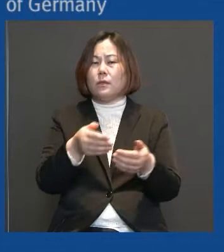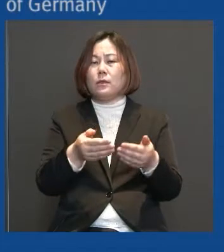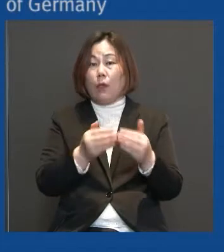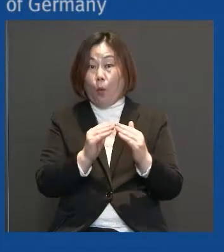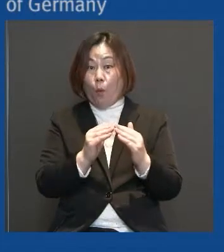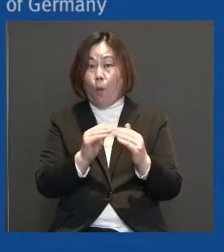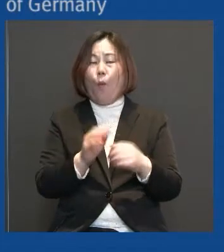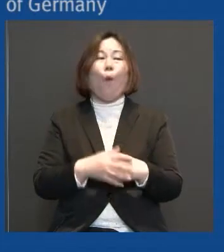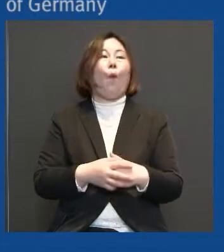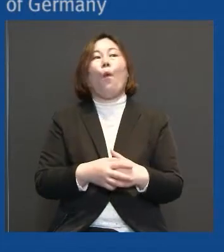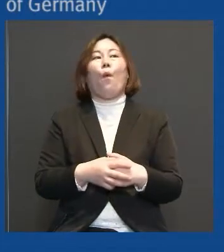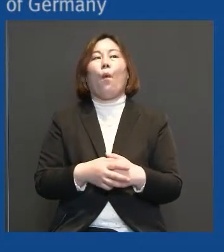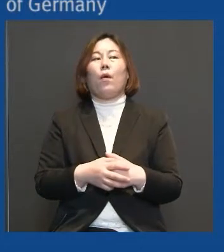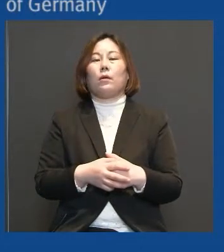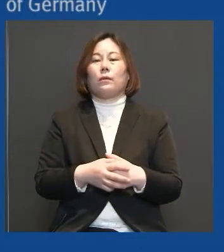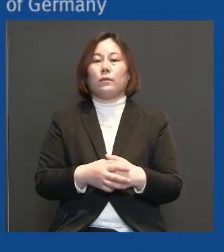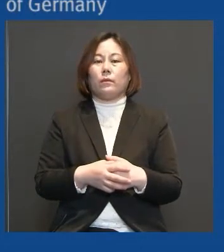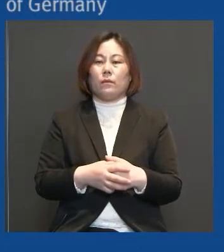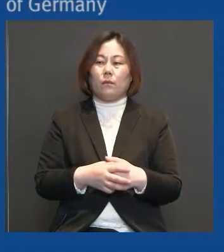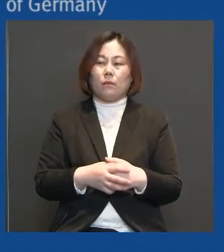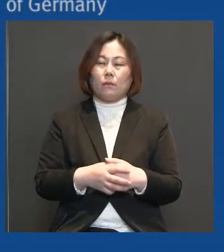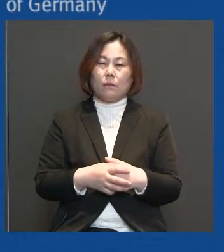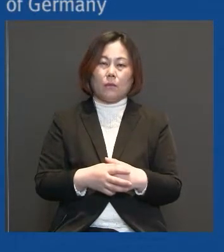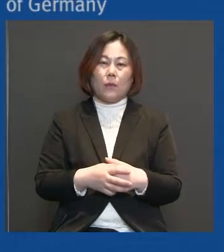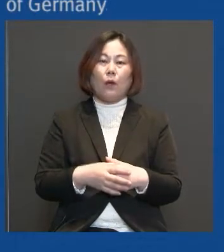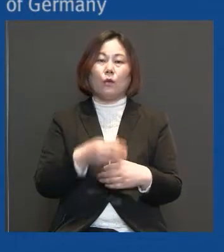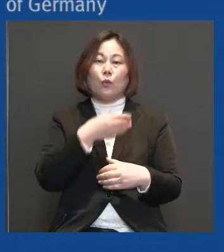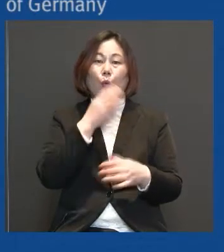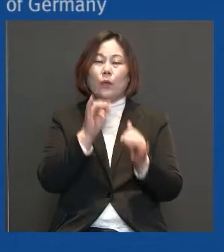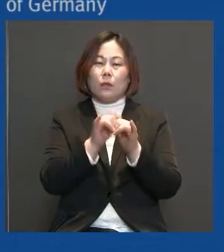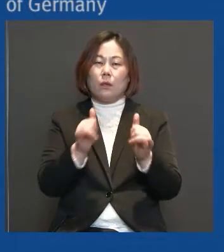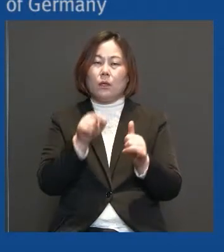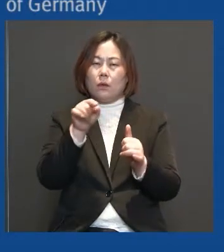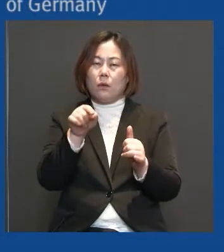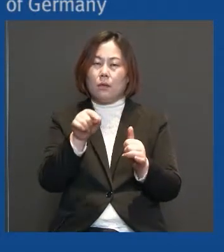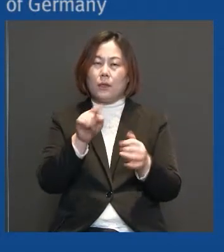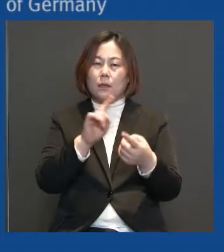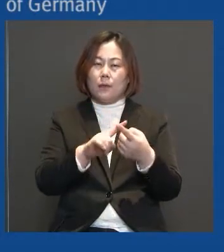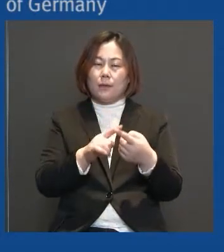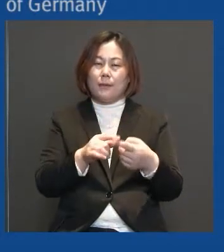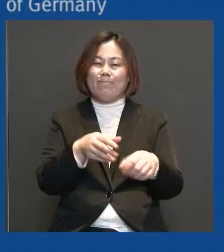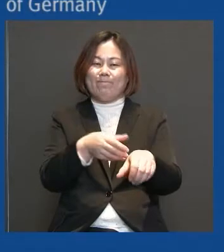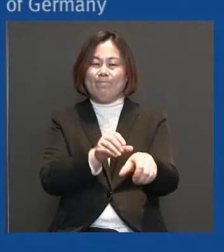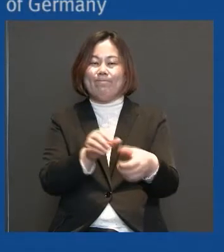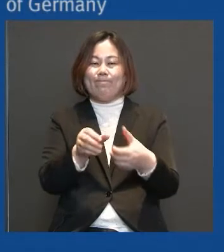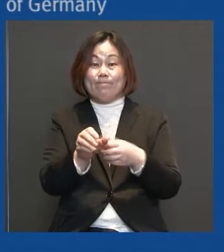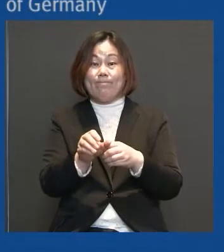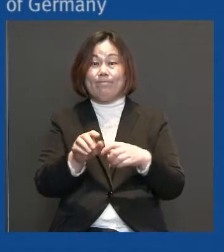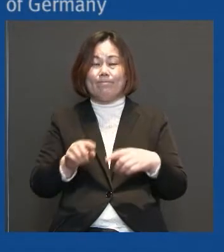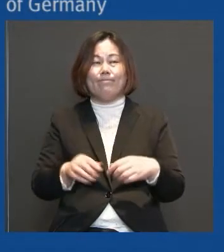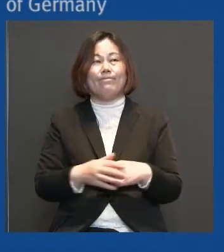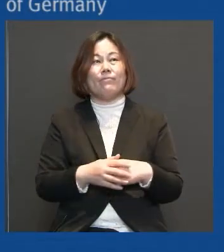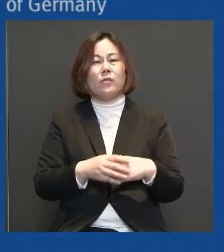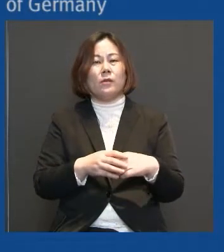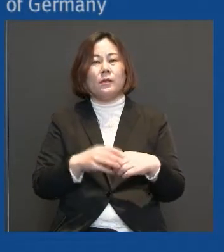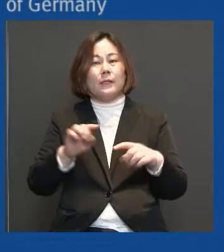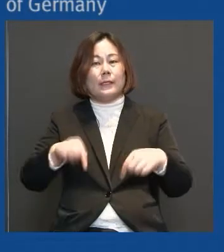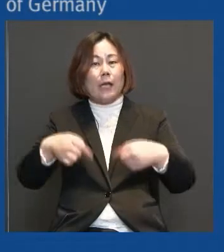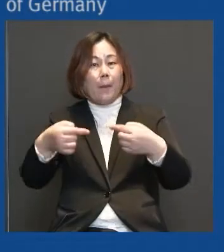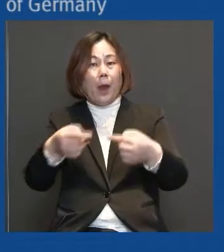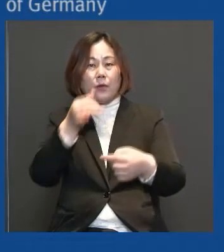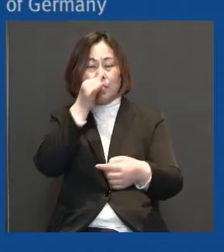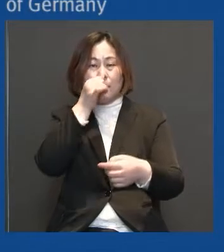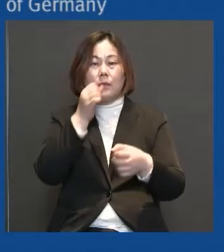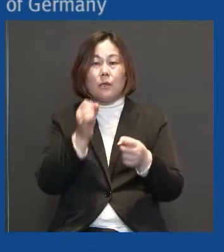to participation and design. I would like to stress that in the context of demographic change and